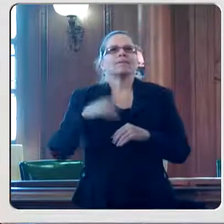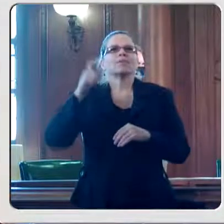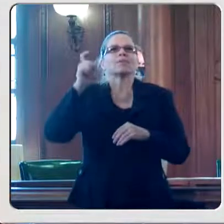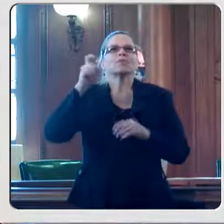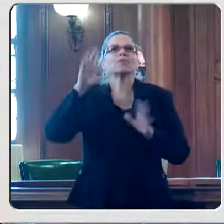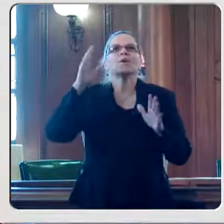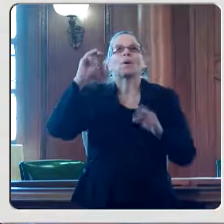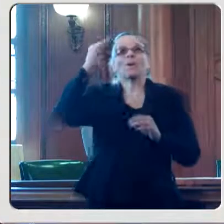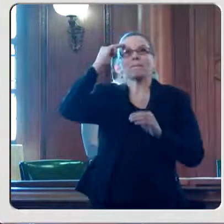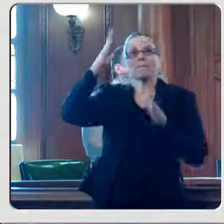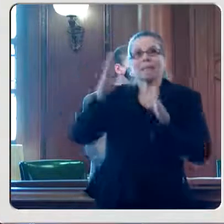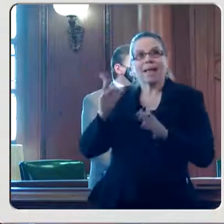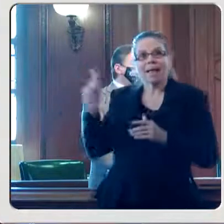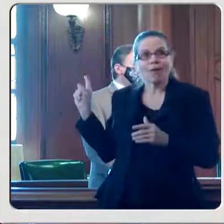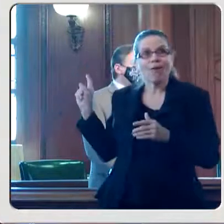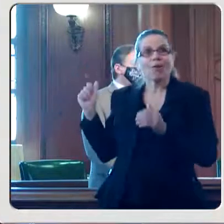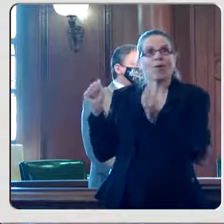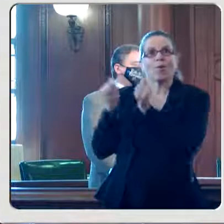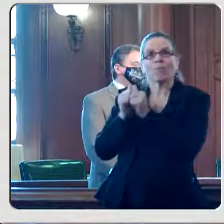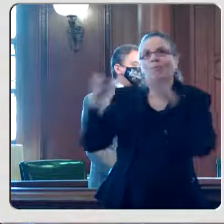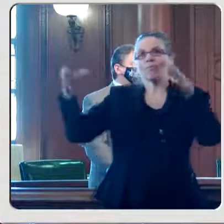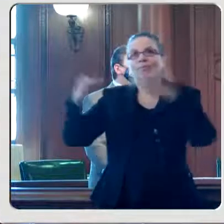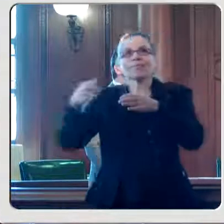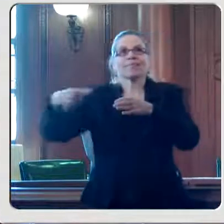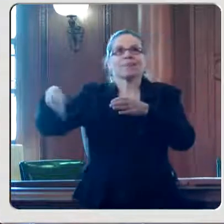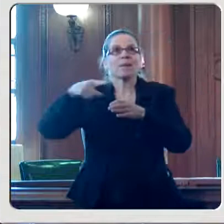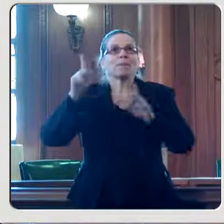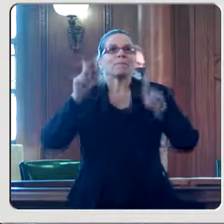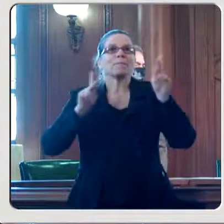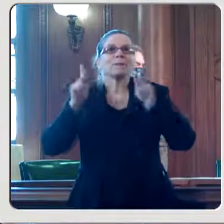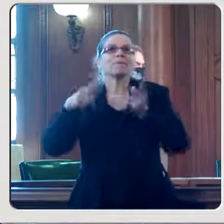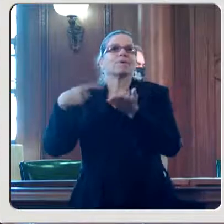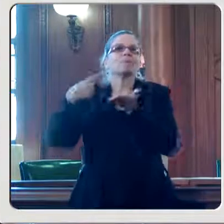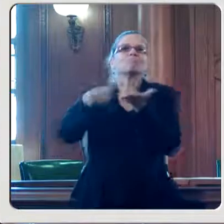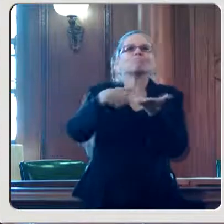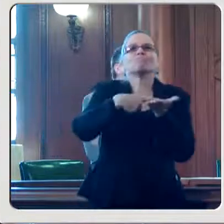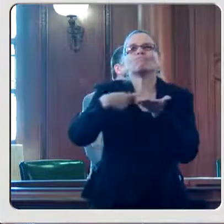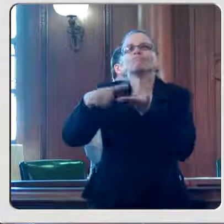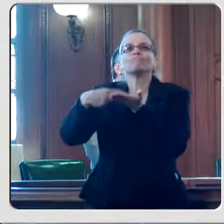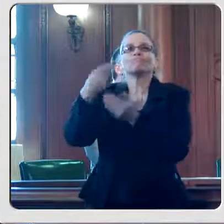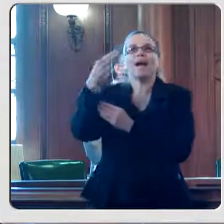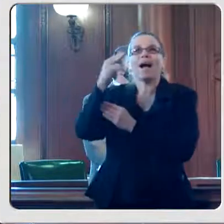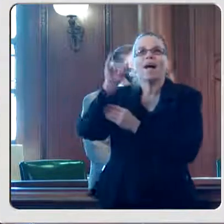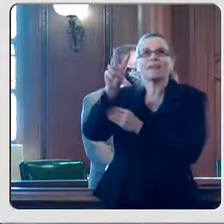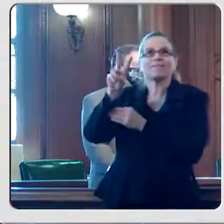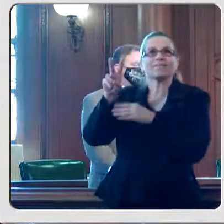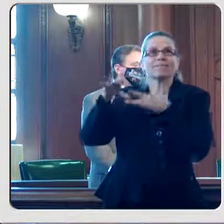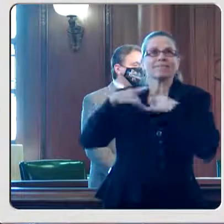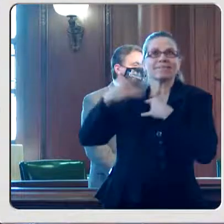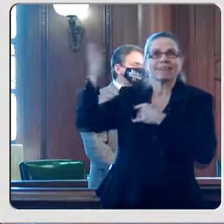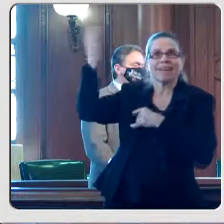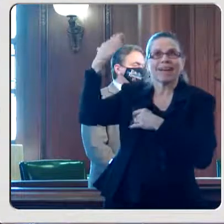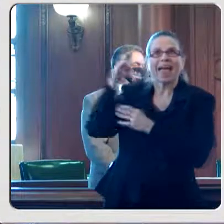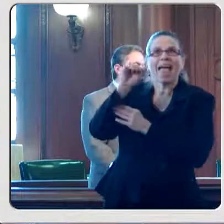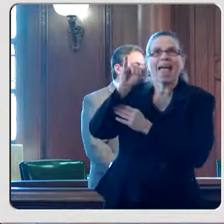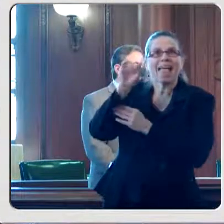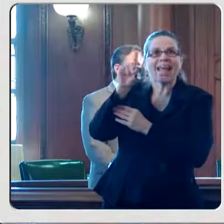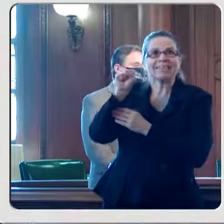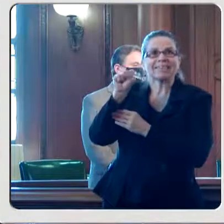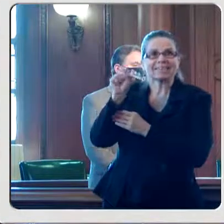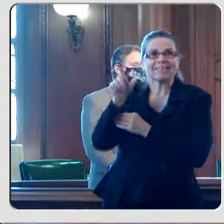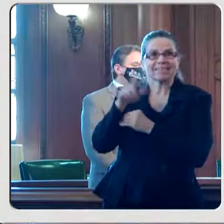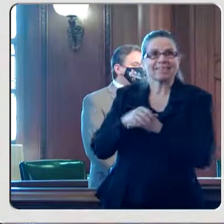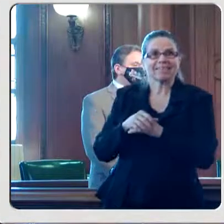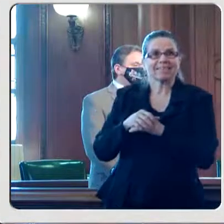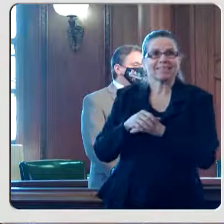and about those individuals who are HIV positive or have an AIDS diagnosis. We're not doing that this